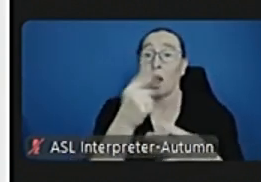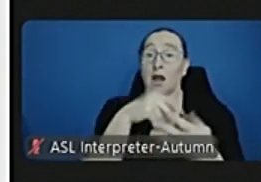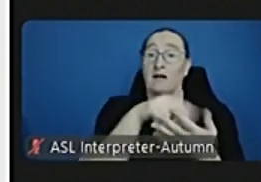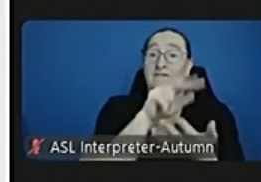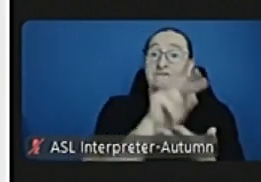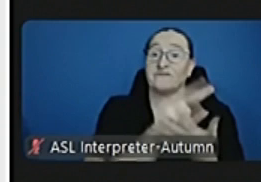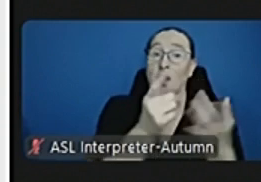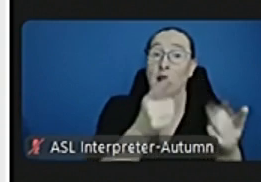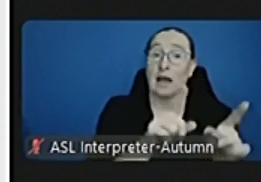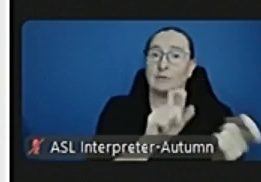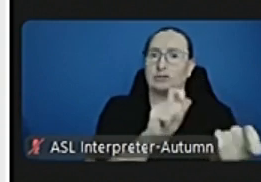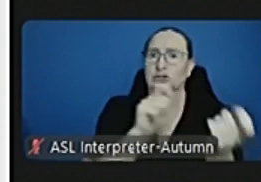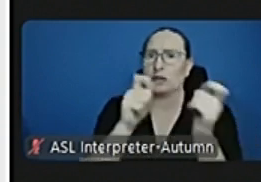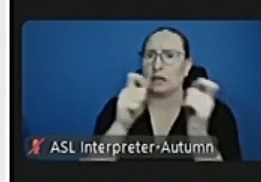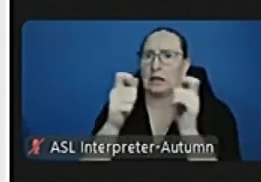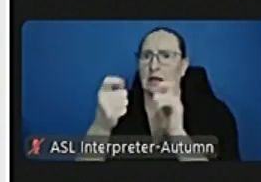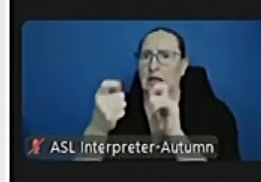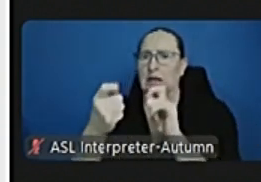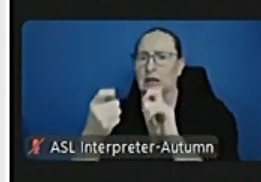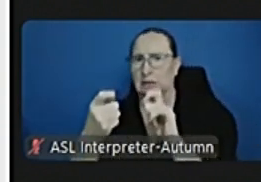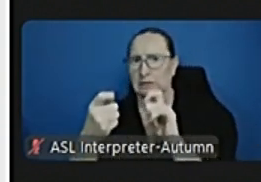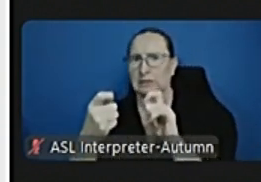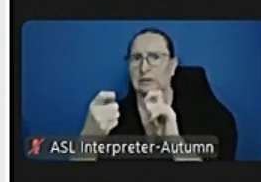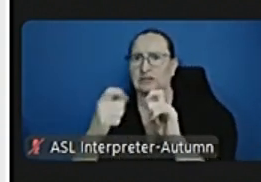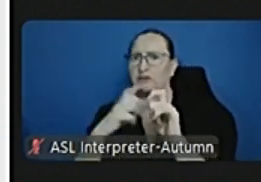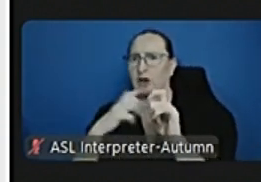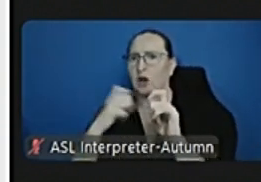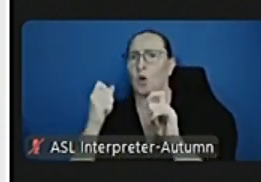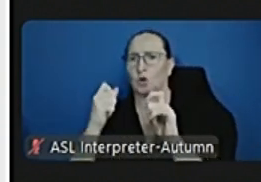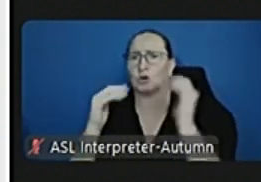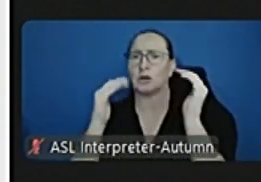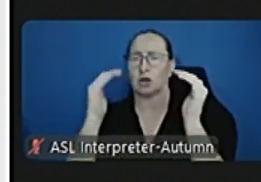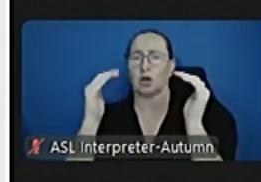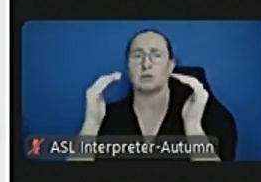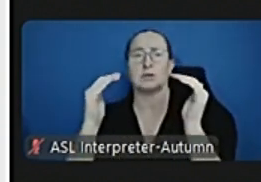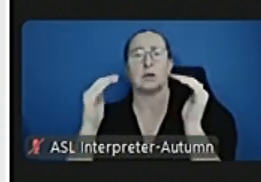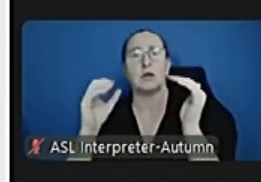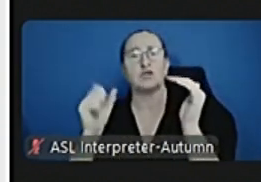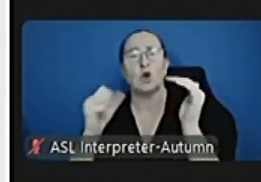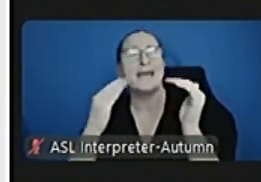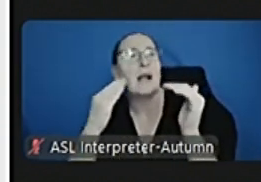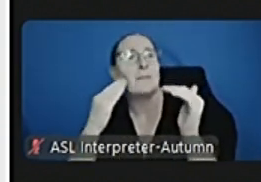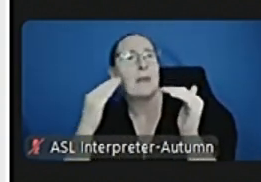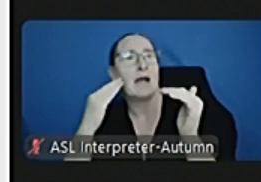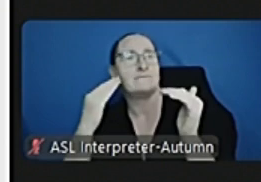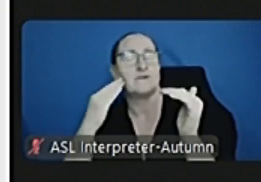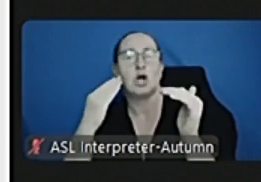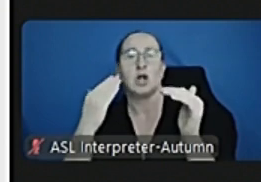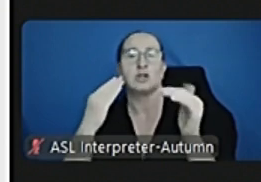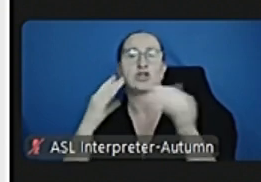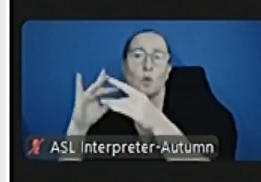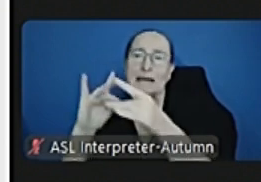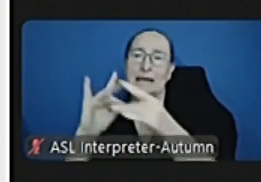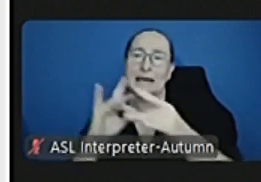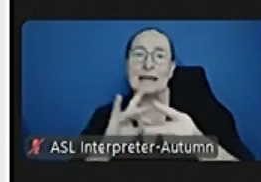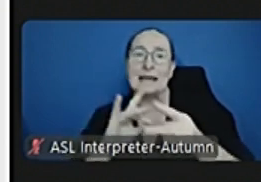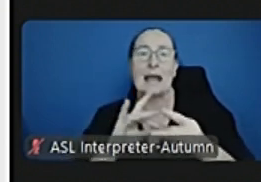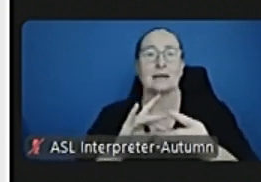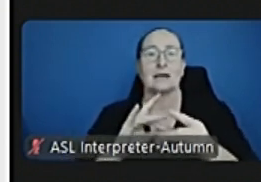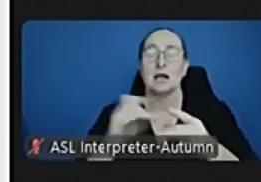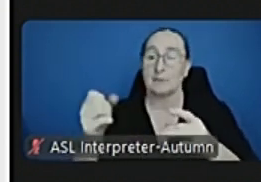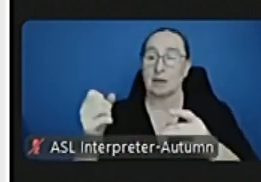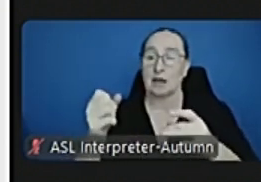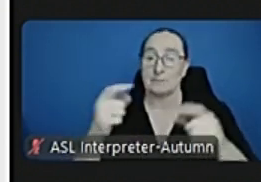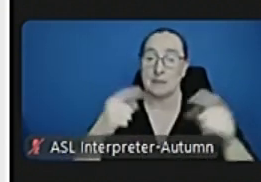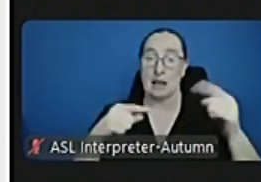really change the trajectory of a frail older adult. So being mindful, and so come back to, coming back if you're working